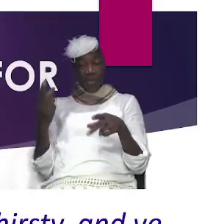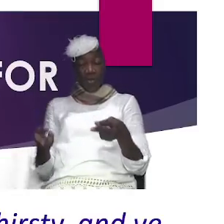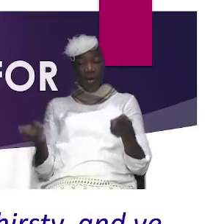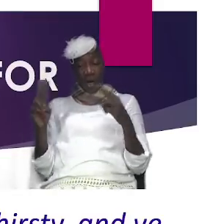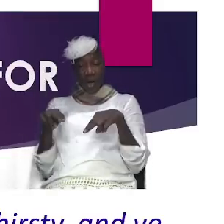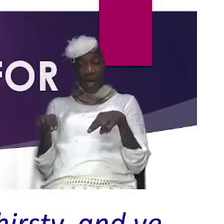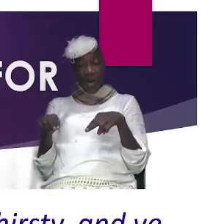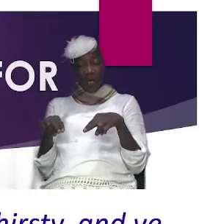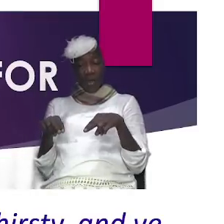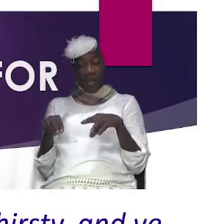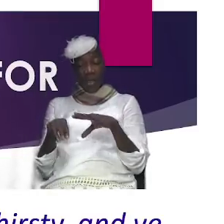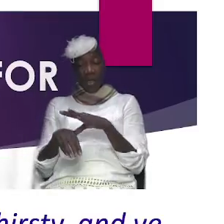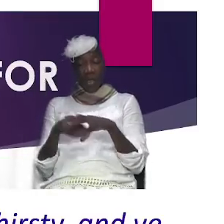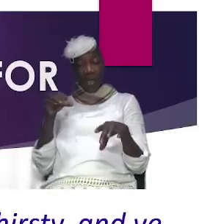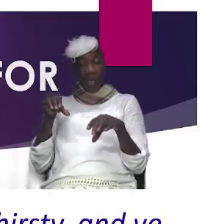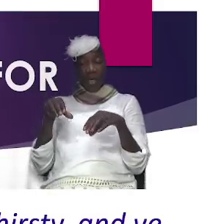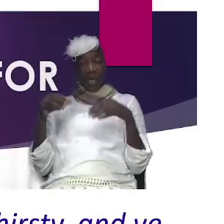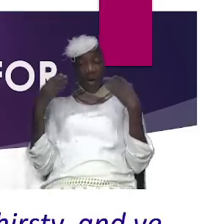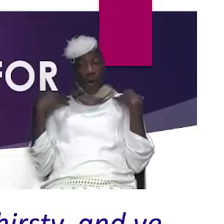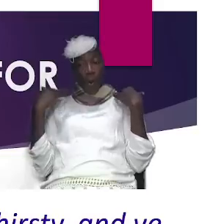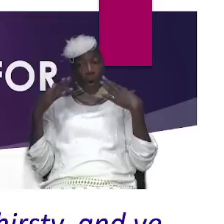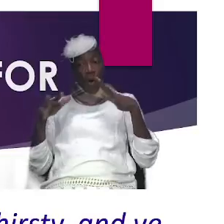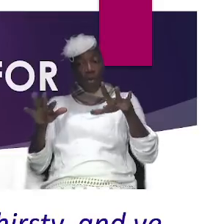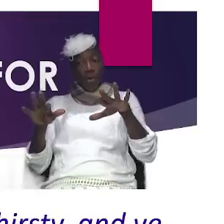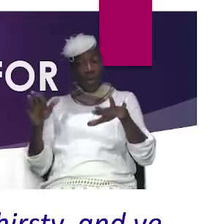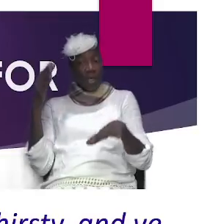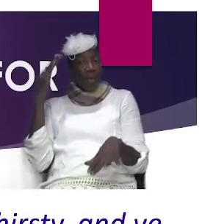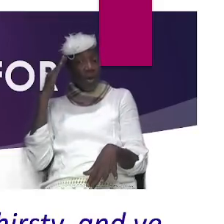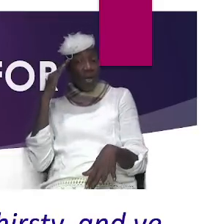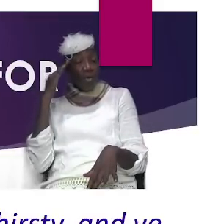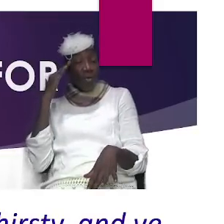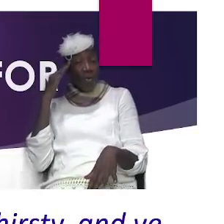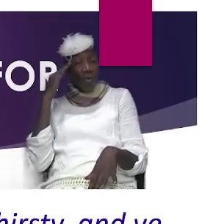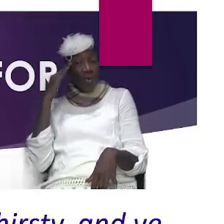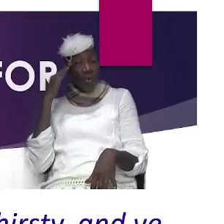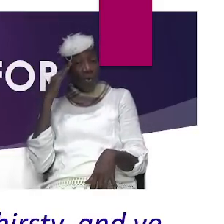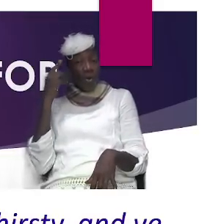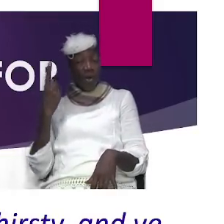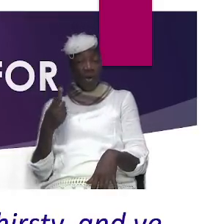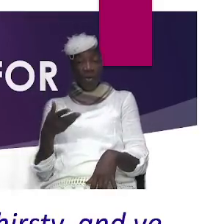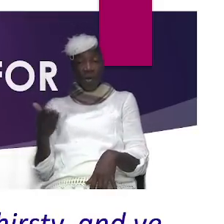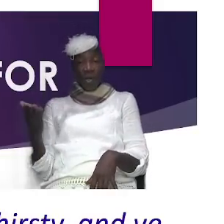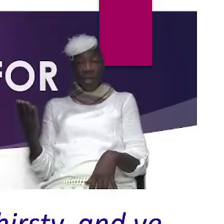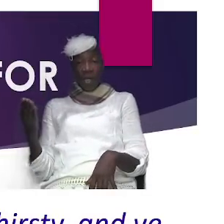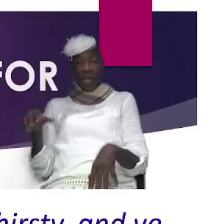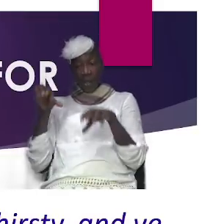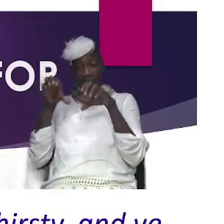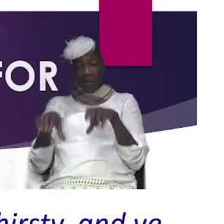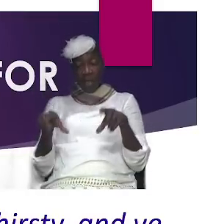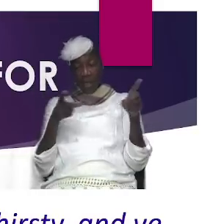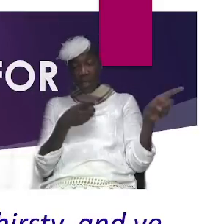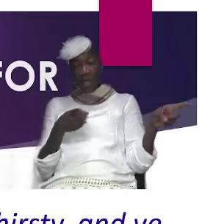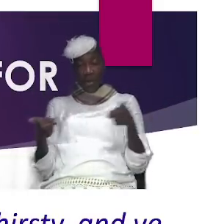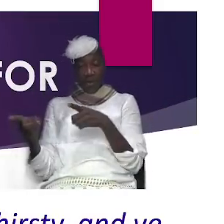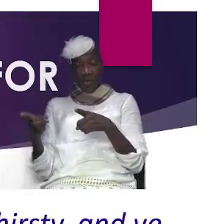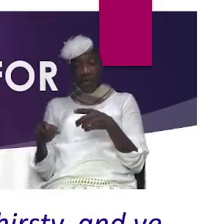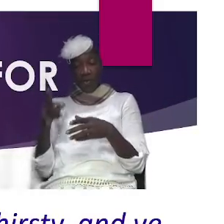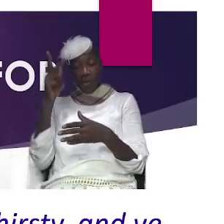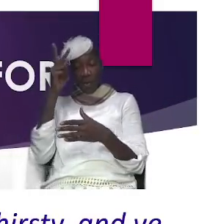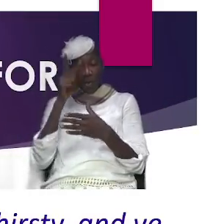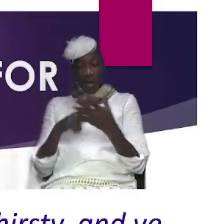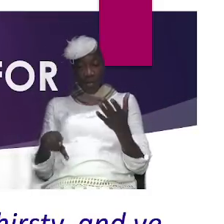that are in some of our communities that we know of. So one of the things that we can do as part of